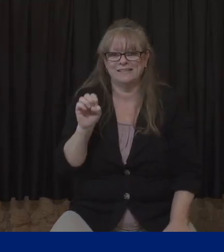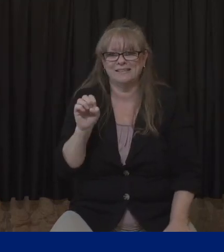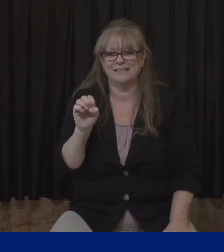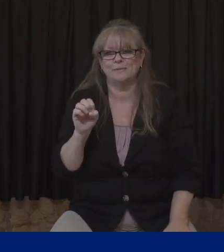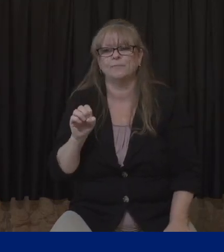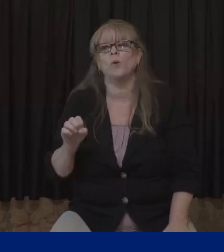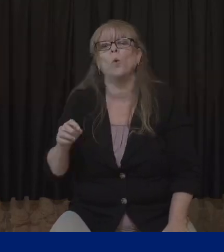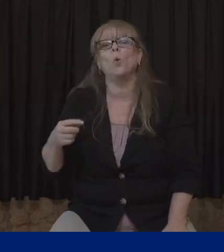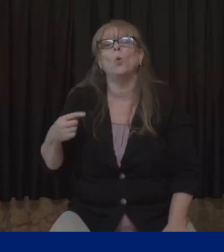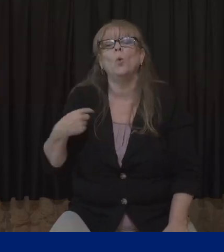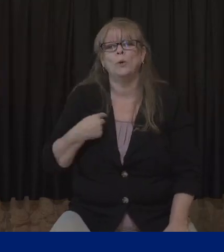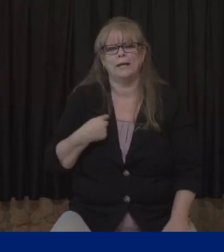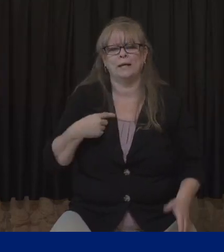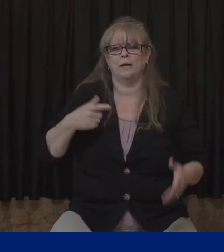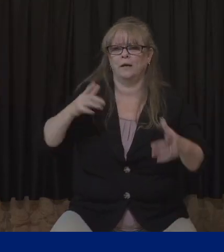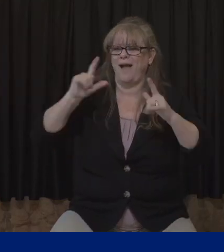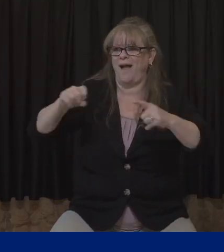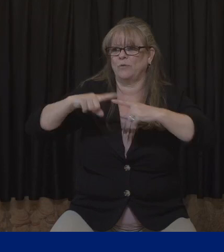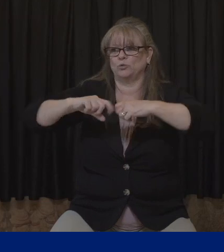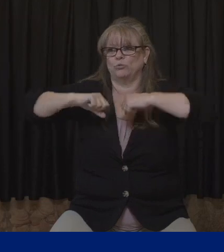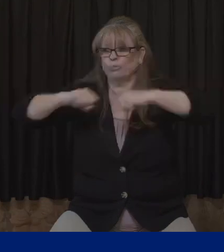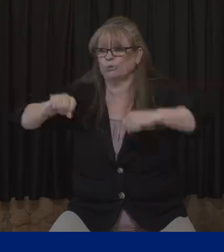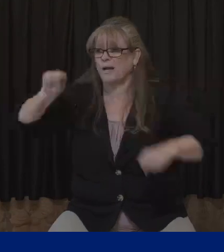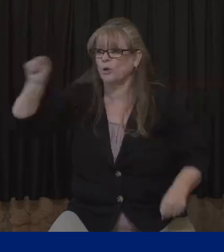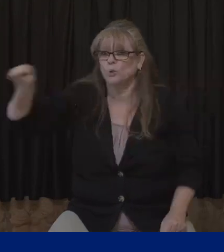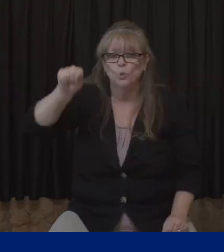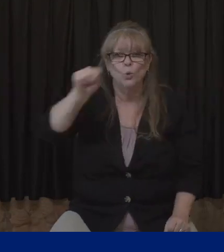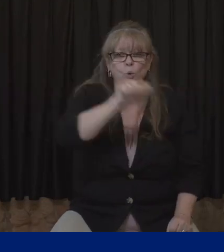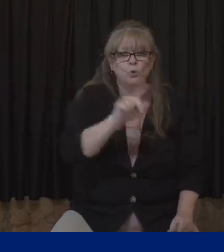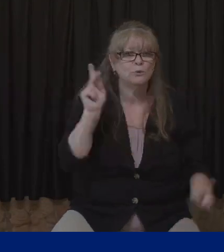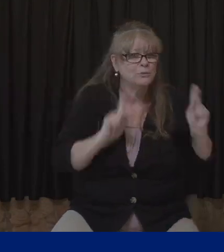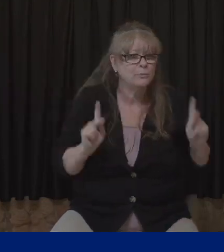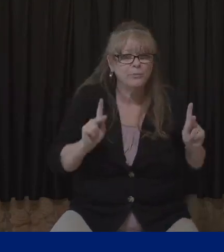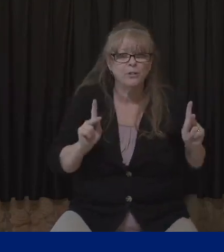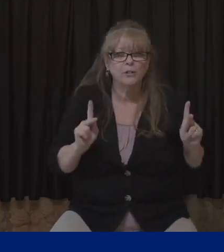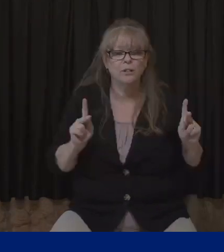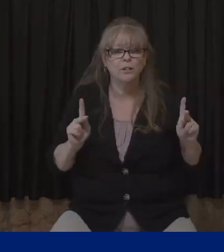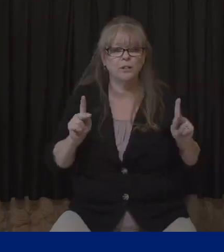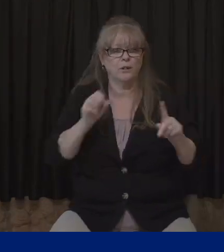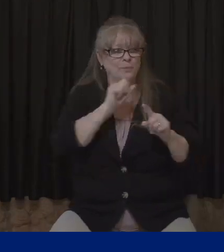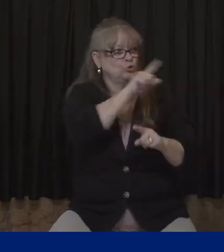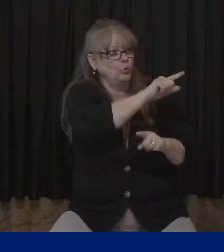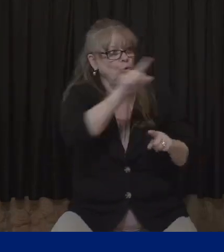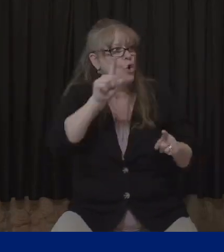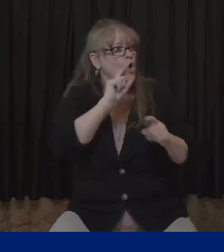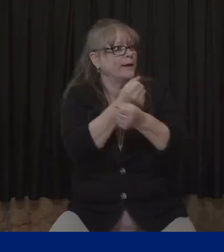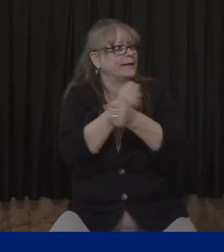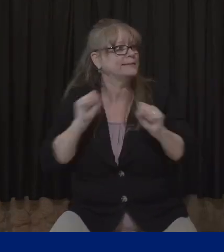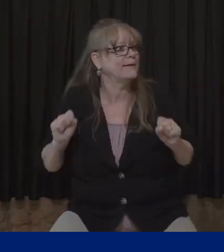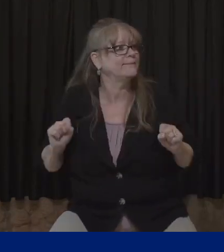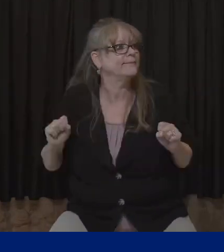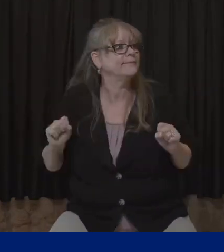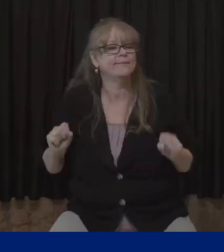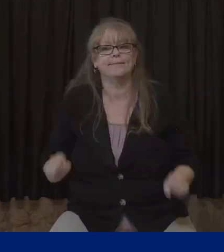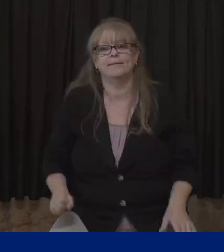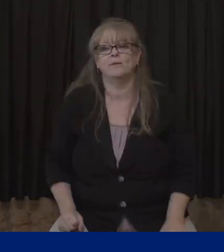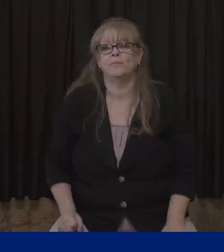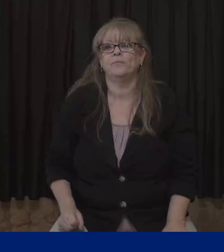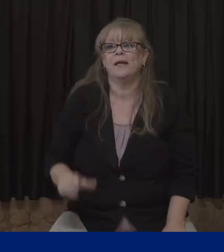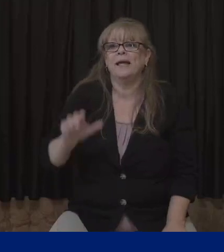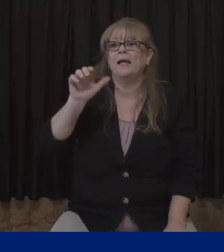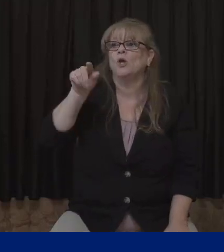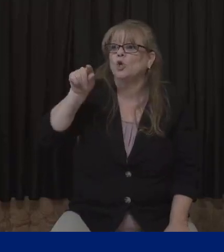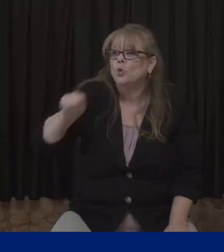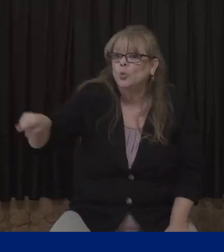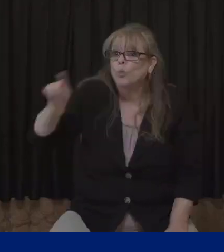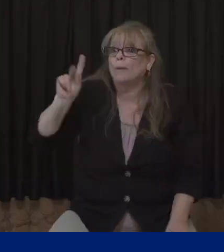as possible during this safer at home period. Because at the end of the day, the people of our great state,